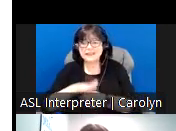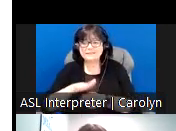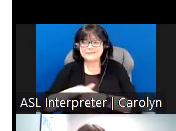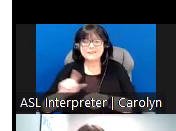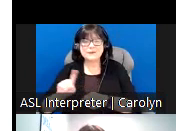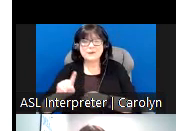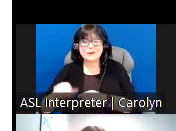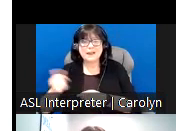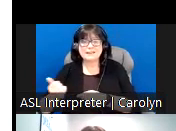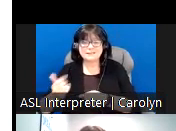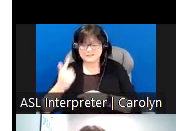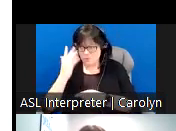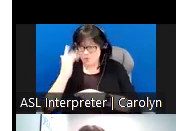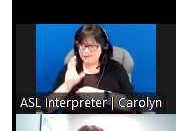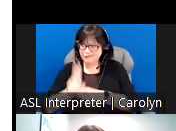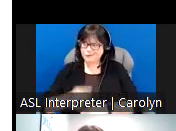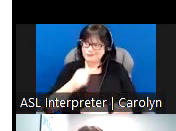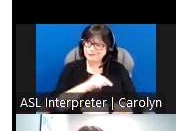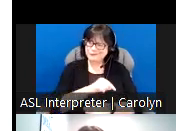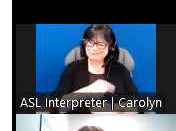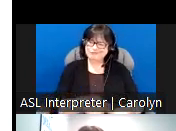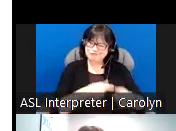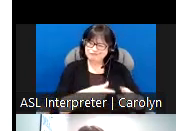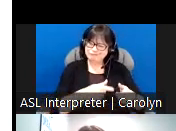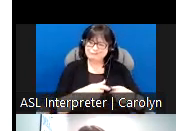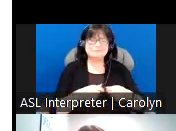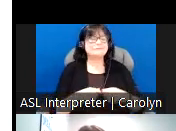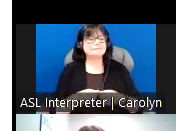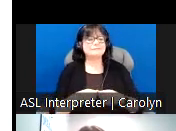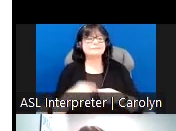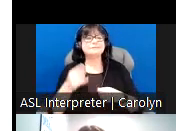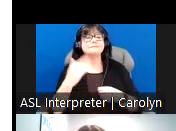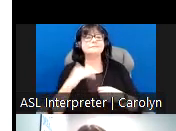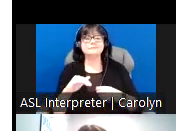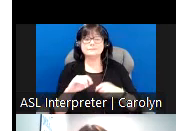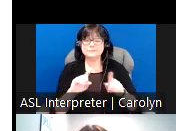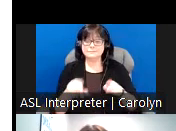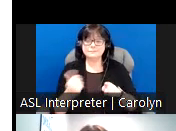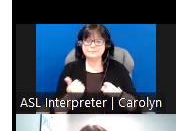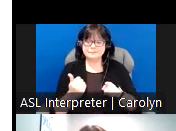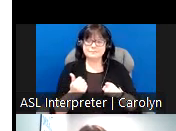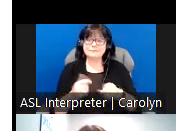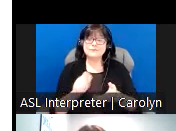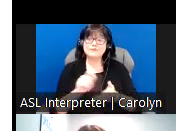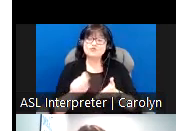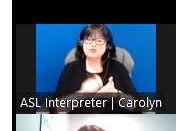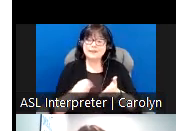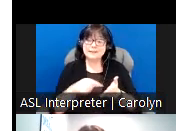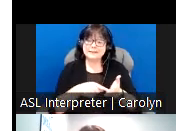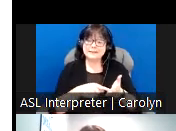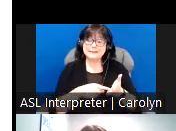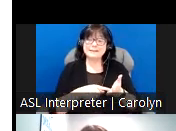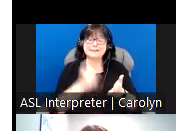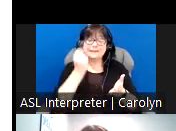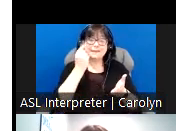used to that. I would also say that the writing sample for learners, because they're typing it in, tends to be a little shorter